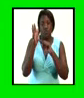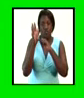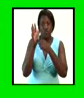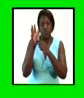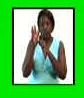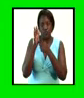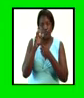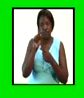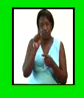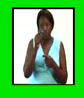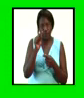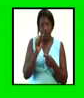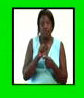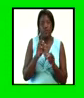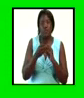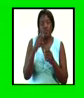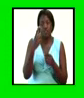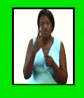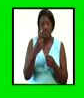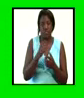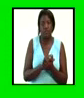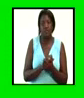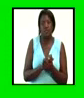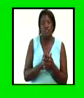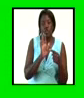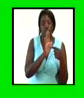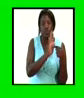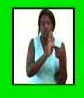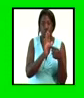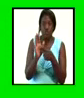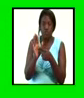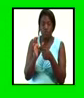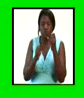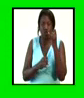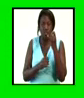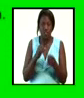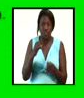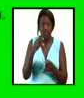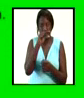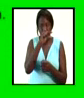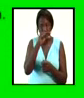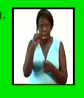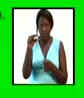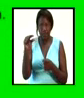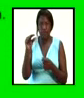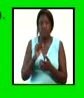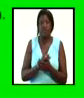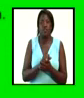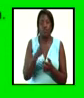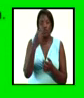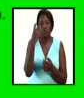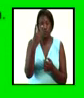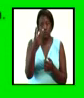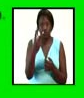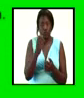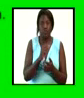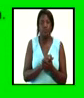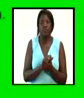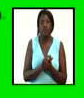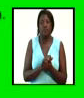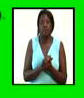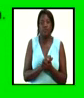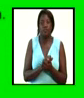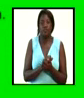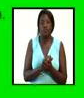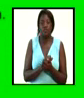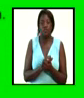stops. Number 1. A full stop indicates the end of a sentence. 2. Full stops are used